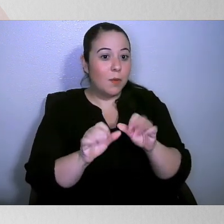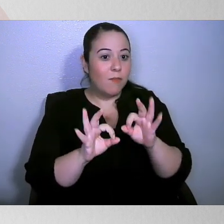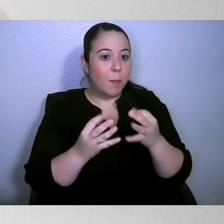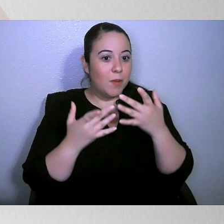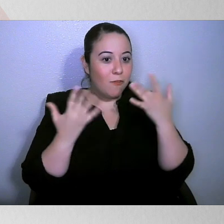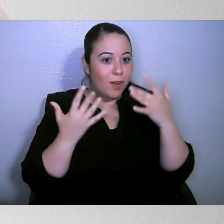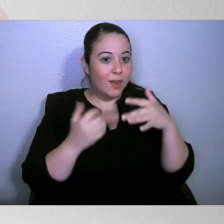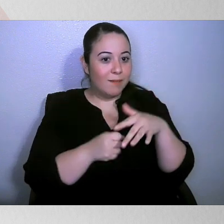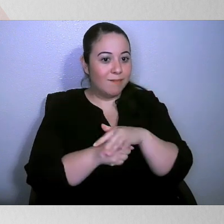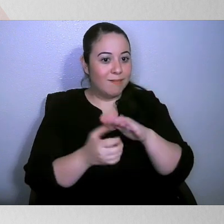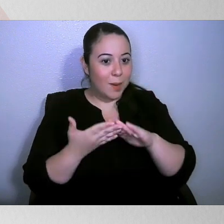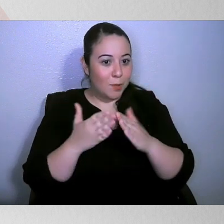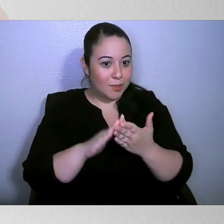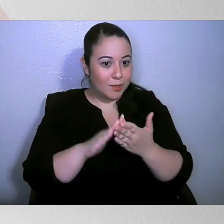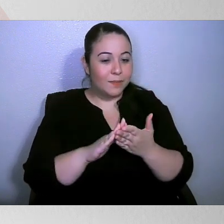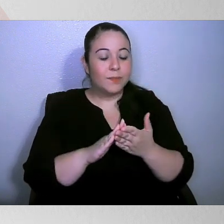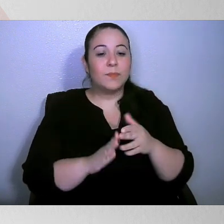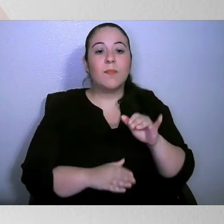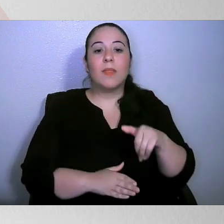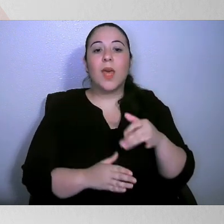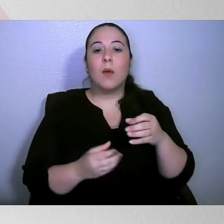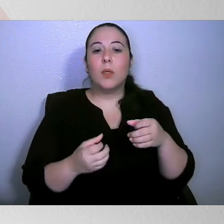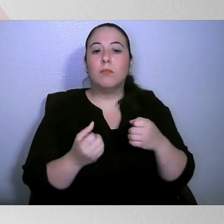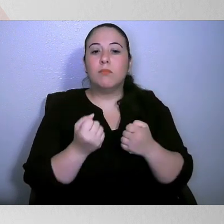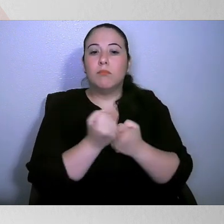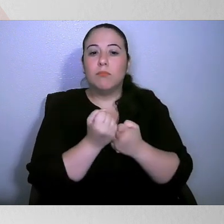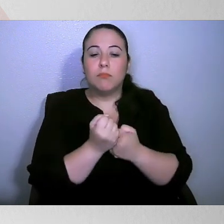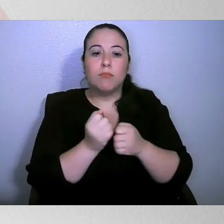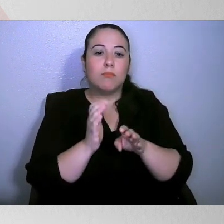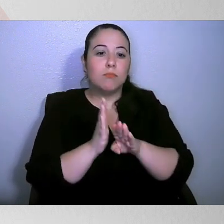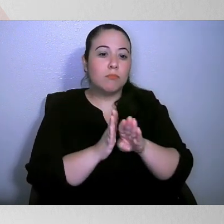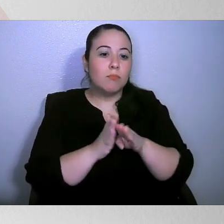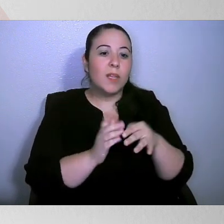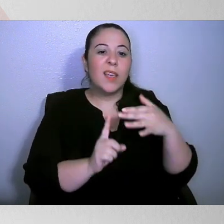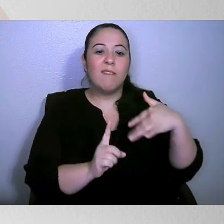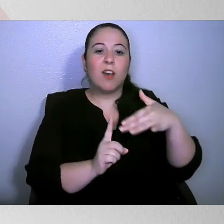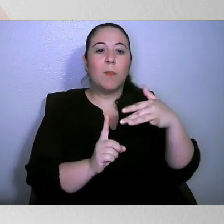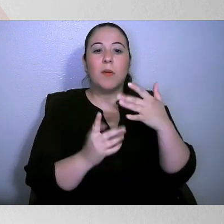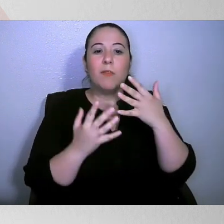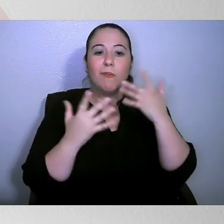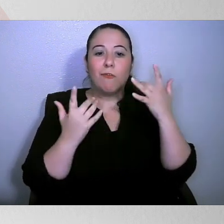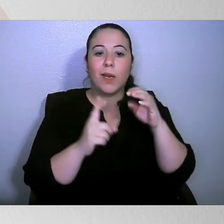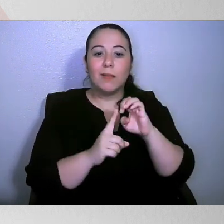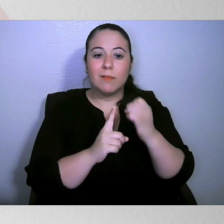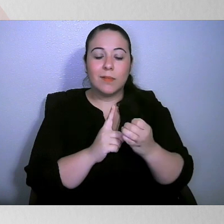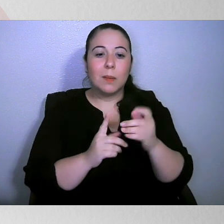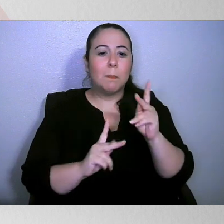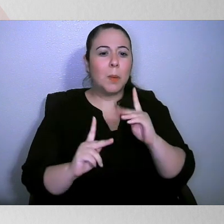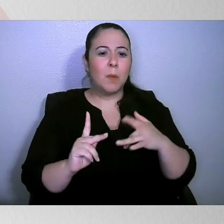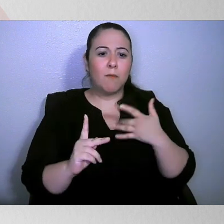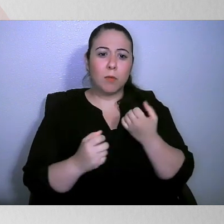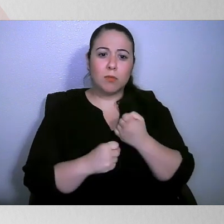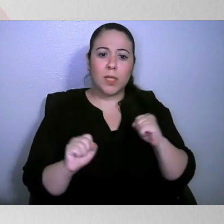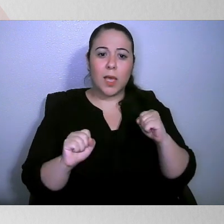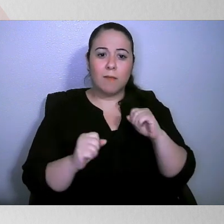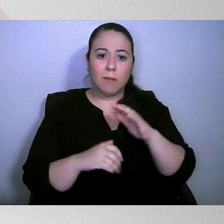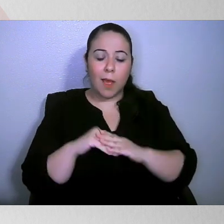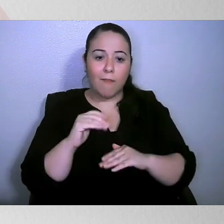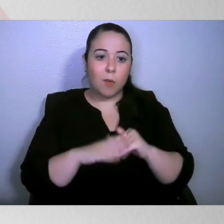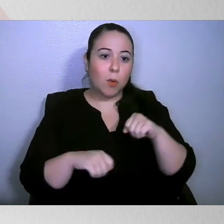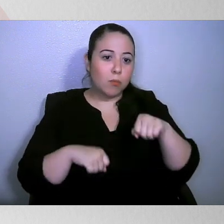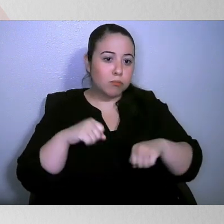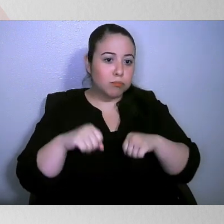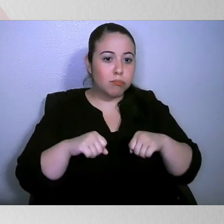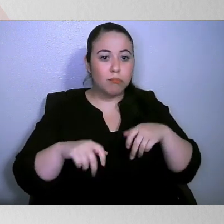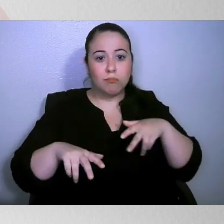an environment that promotes a healthy ecosystem where people feel safe and comfortable bicycling and walking, where streets, sidewalks, and trails